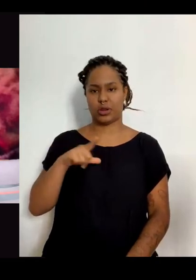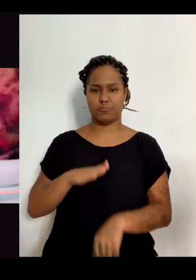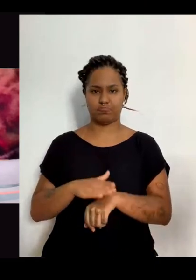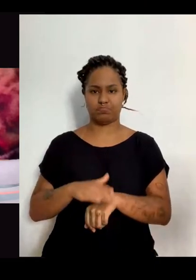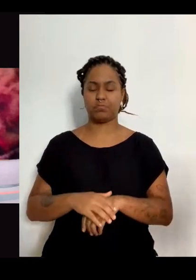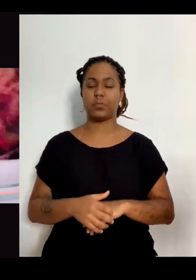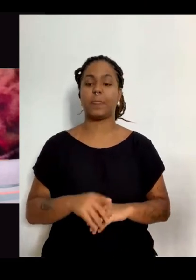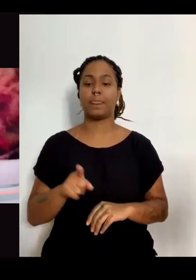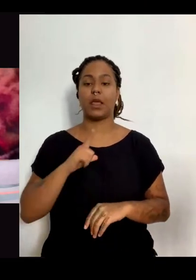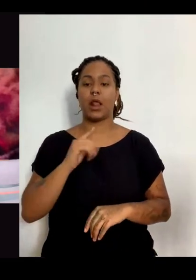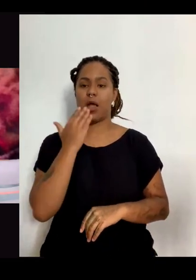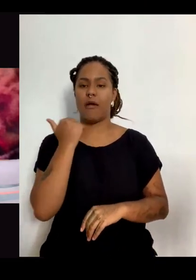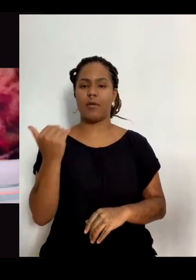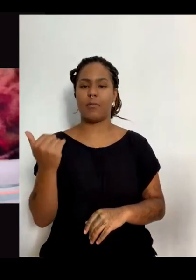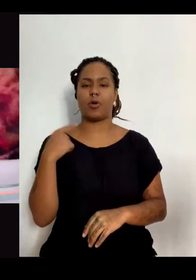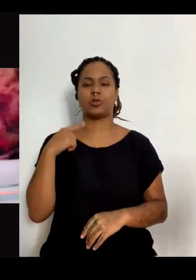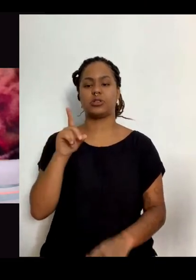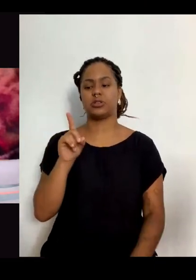Chicago